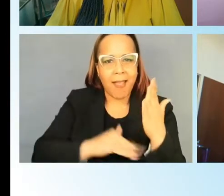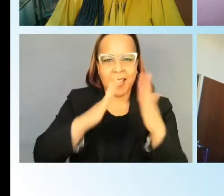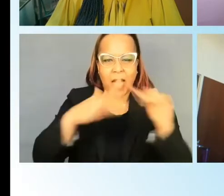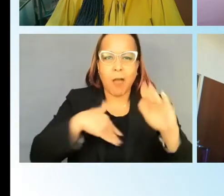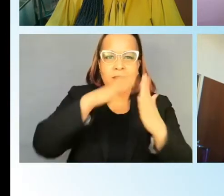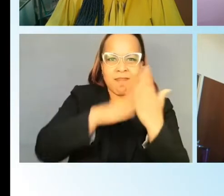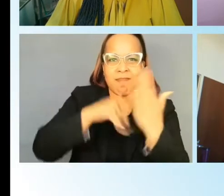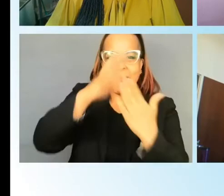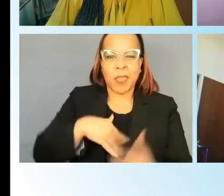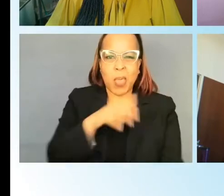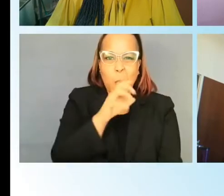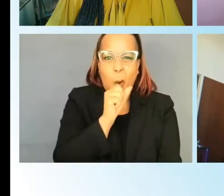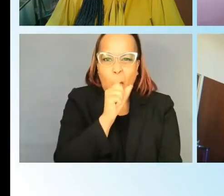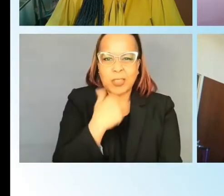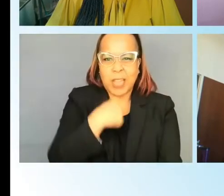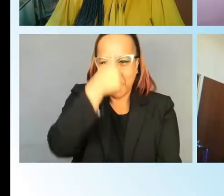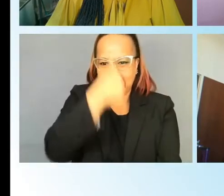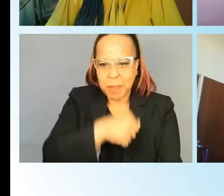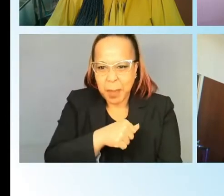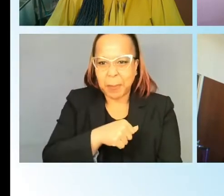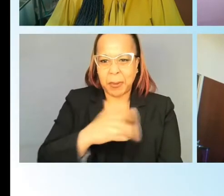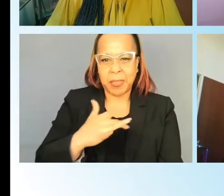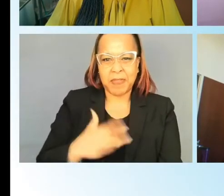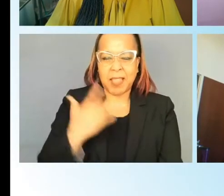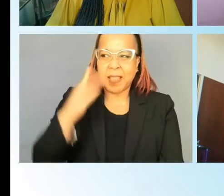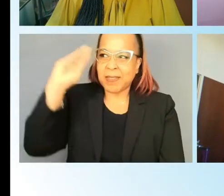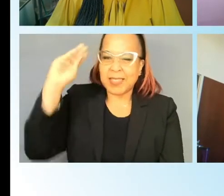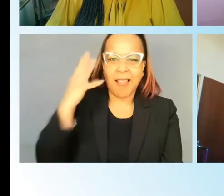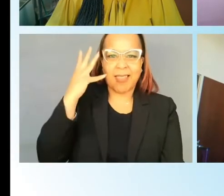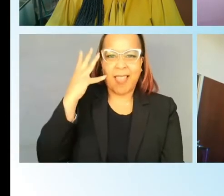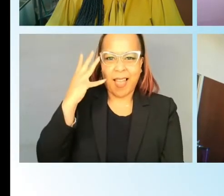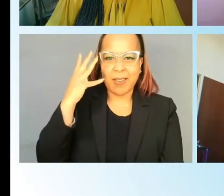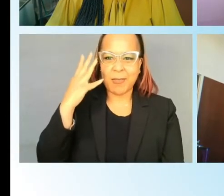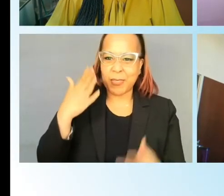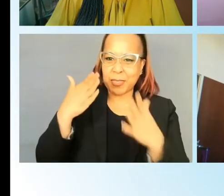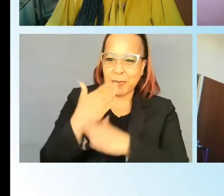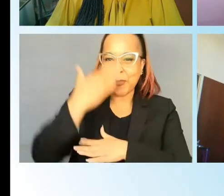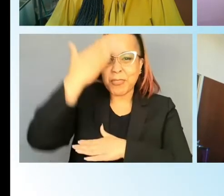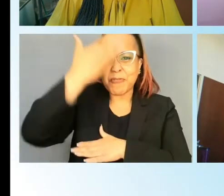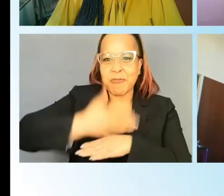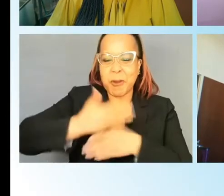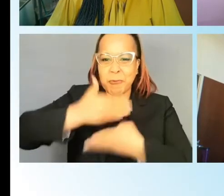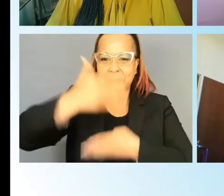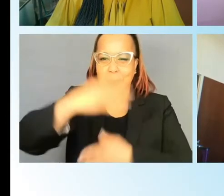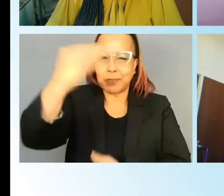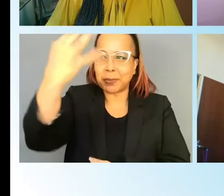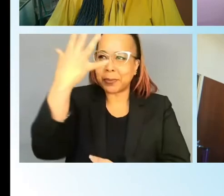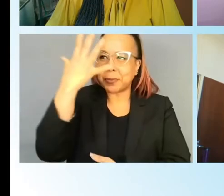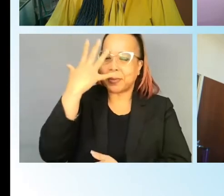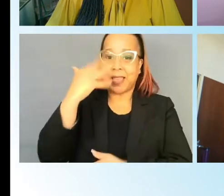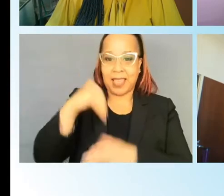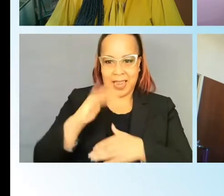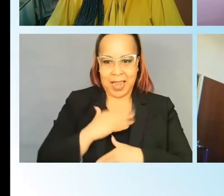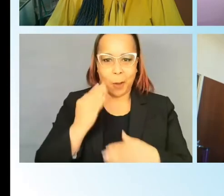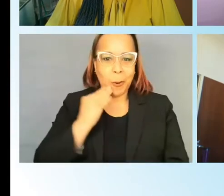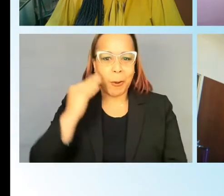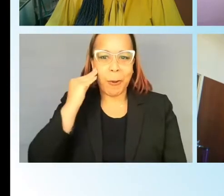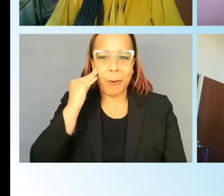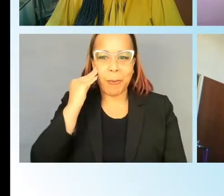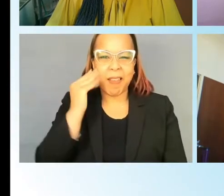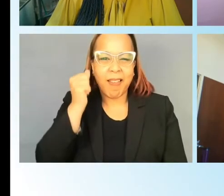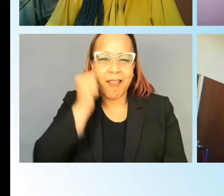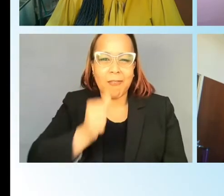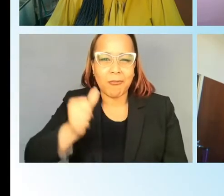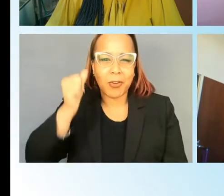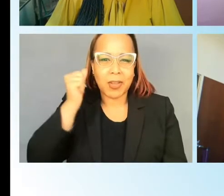orange. And I can just remember the feel of sunlight coming through the front window in our home just about every day